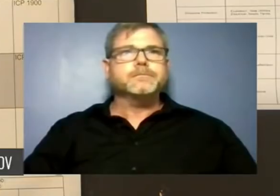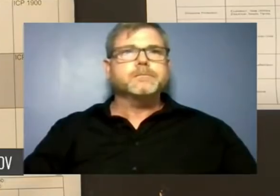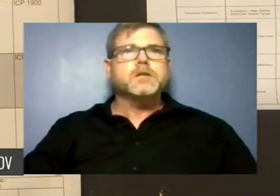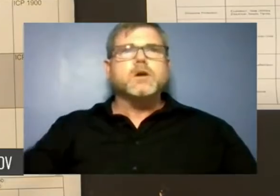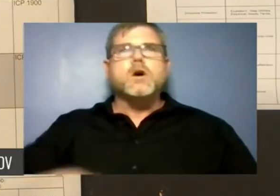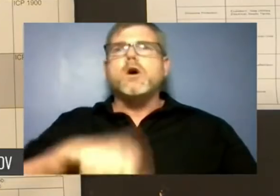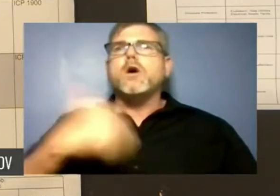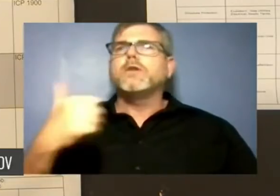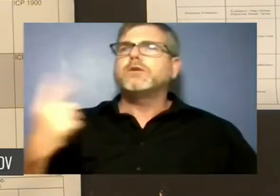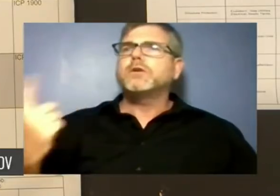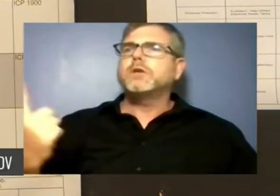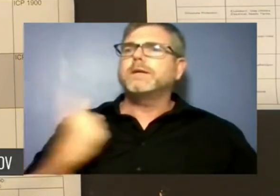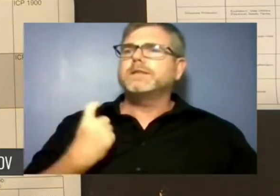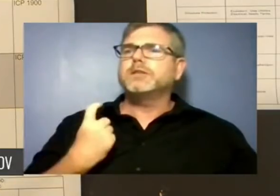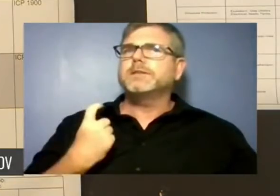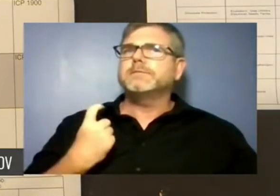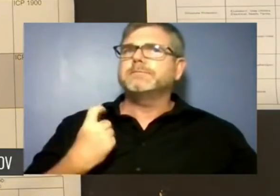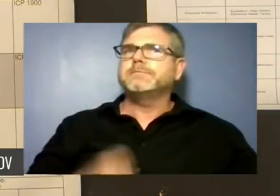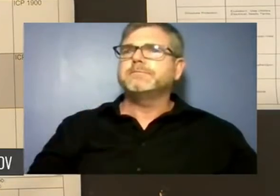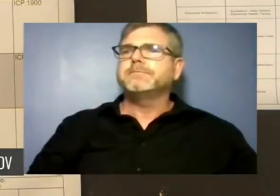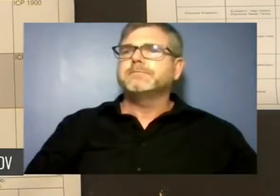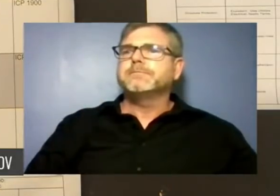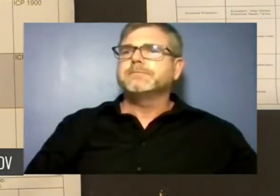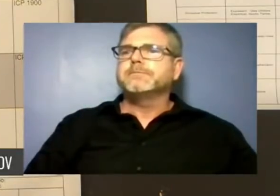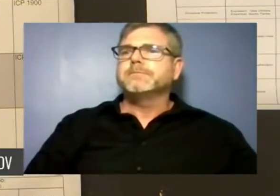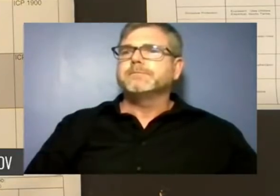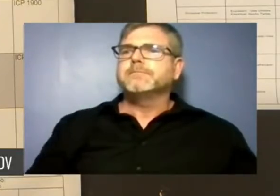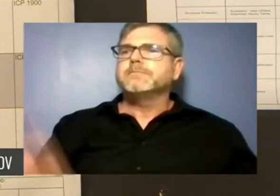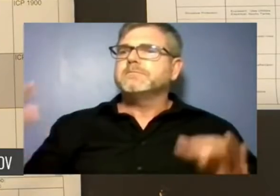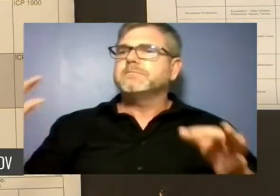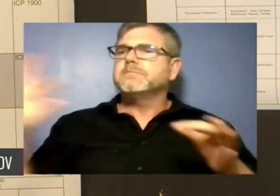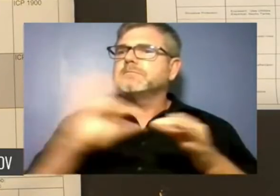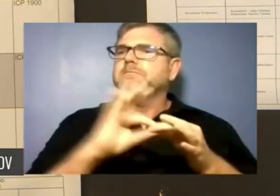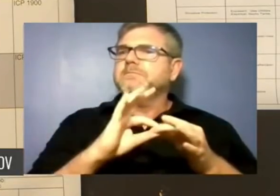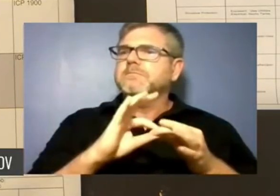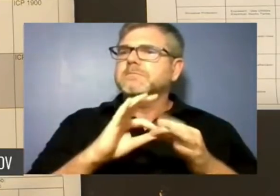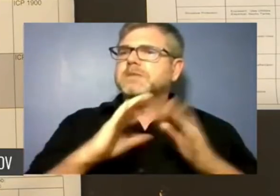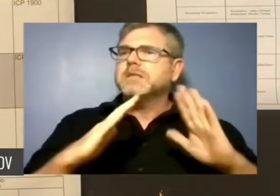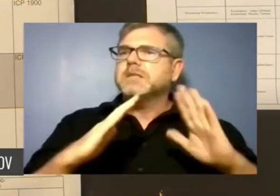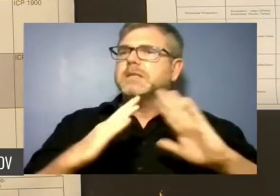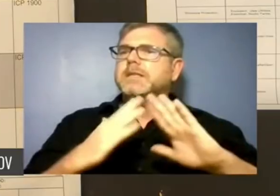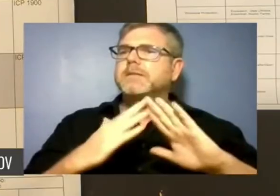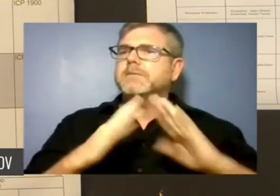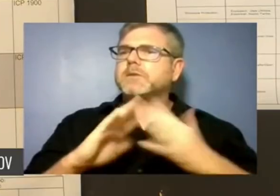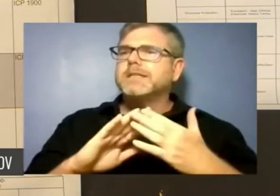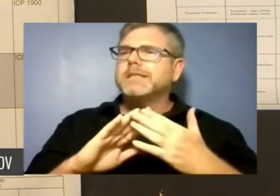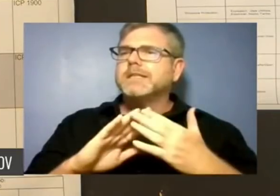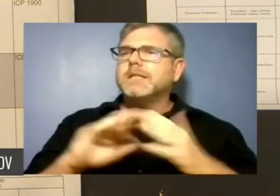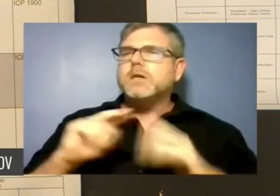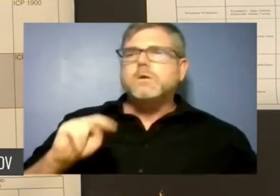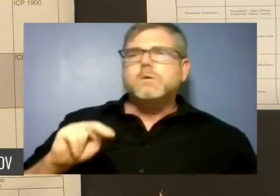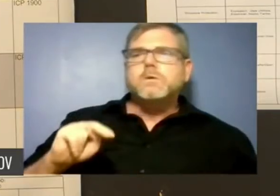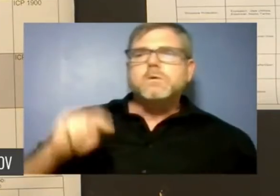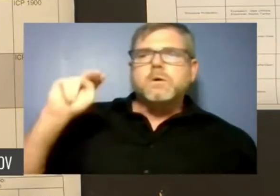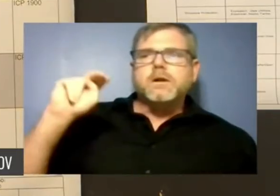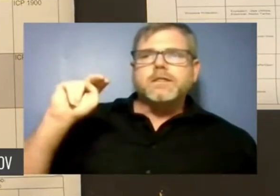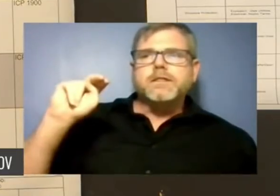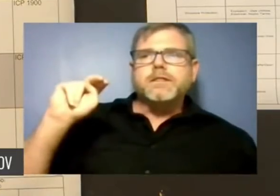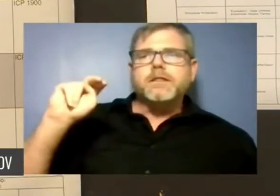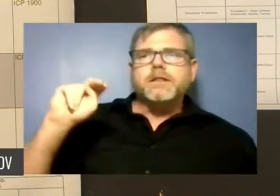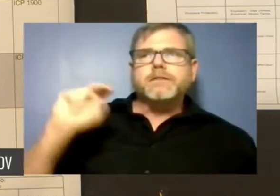community that's up north of Chester, and I'm drawing a blank on that area right now, but it is still under a